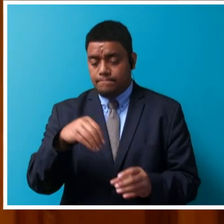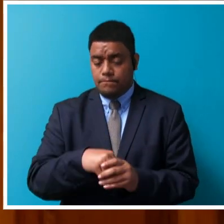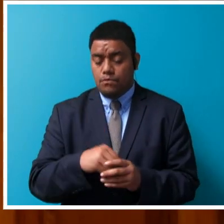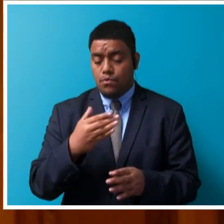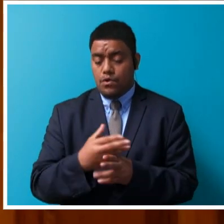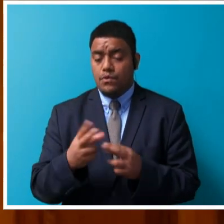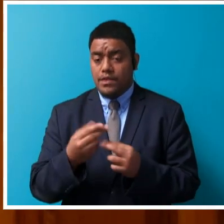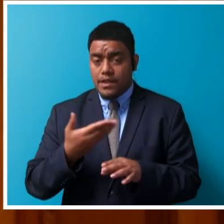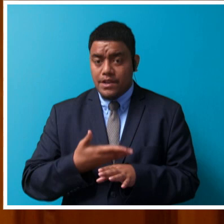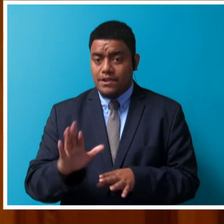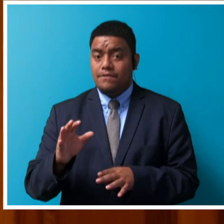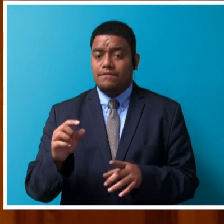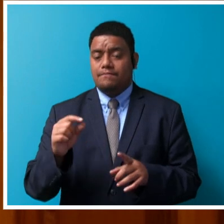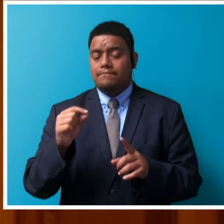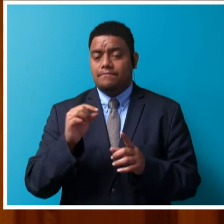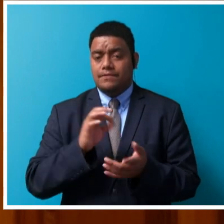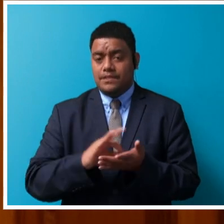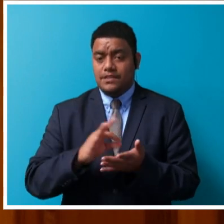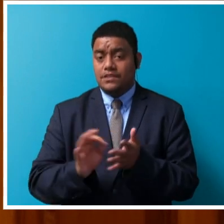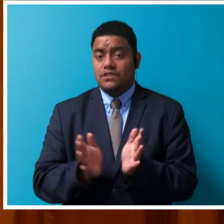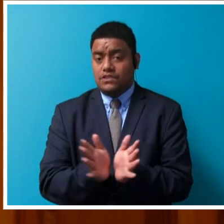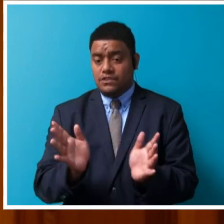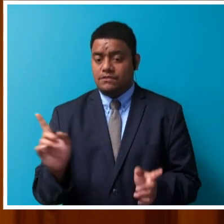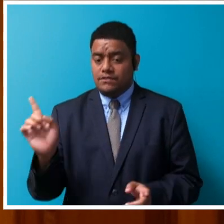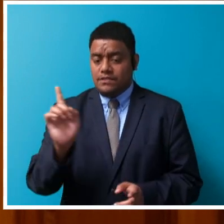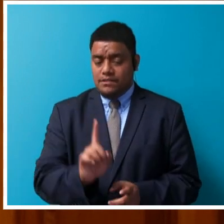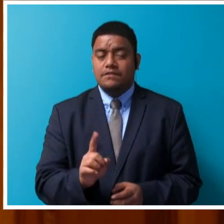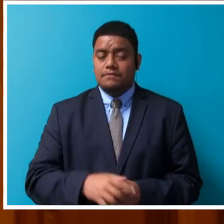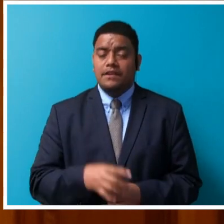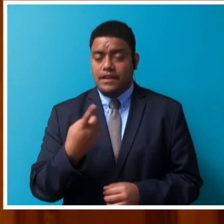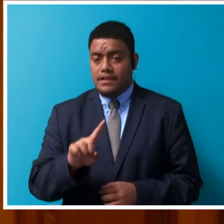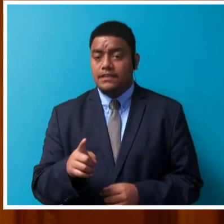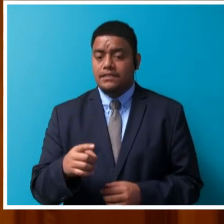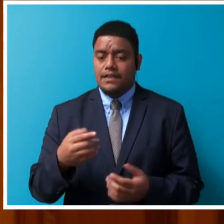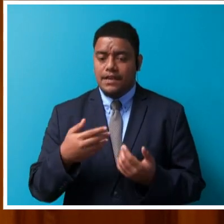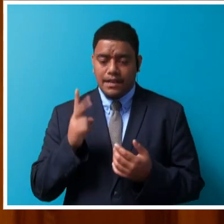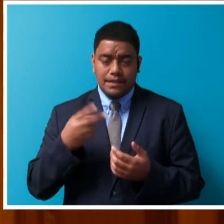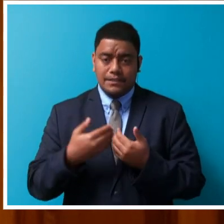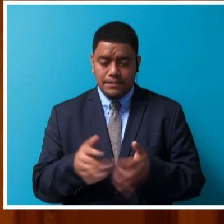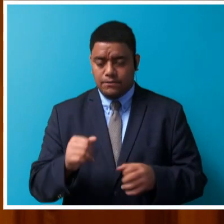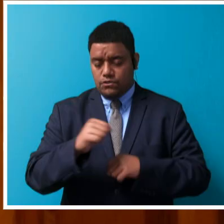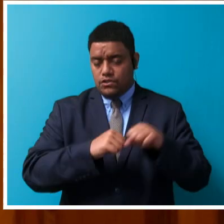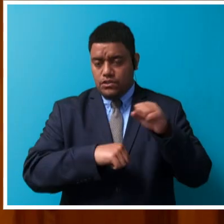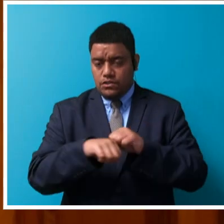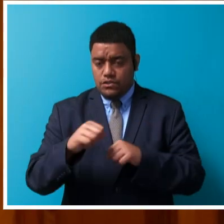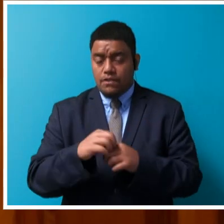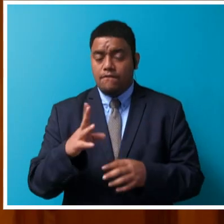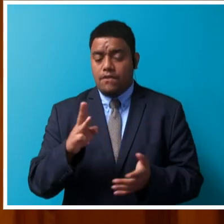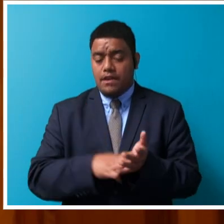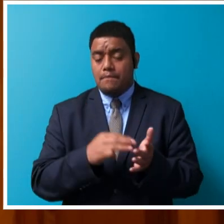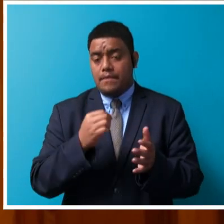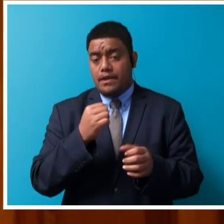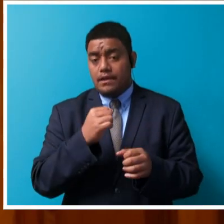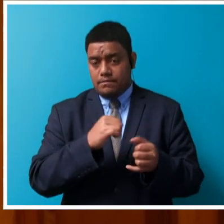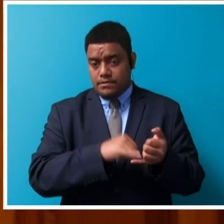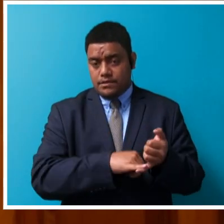with the newly appointed Secretary General on addressing outstanding matters and resetting the strategic compass for the MSG operational